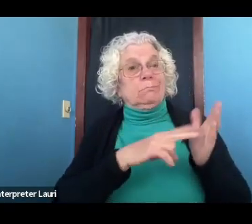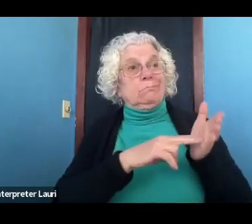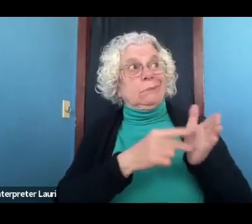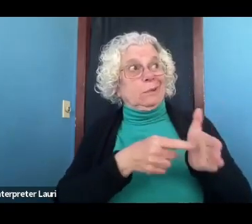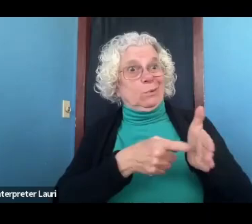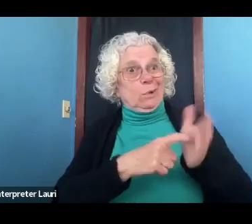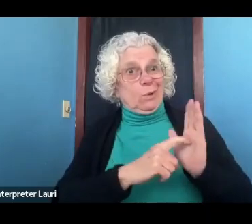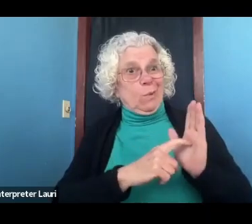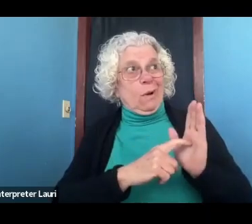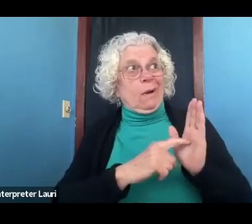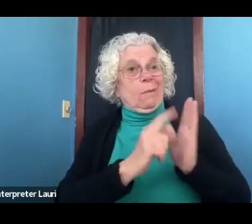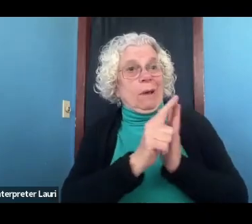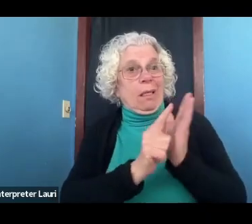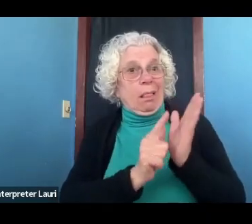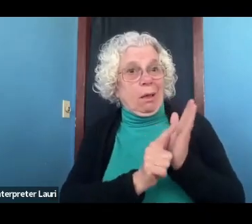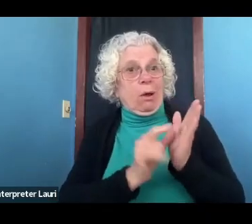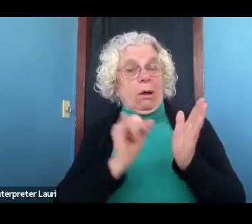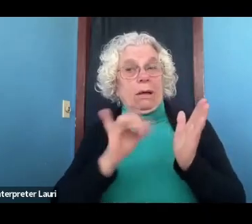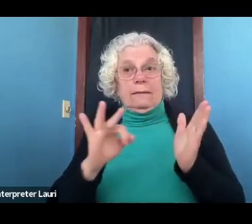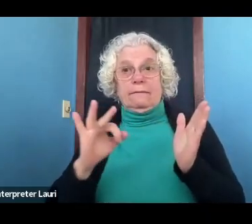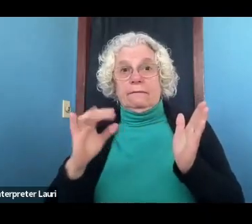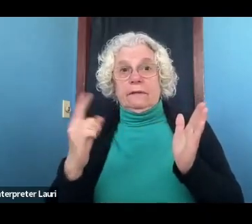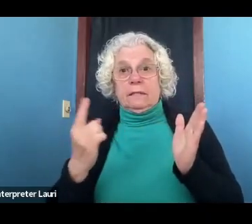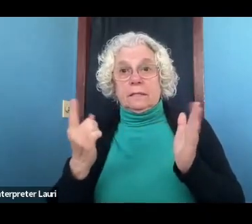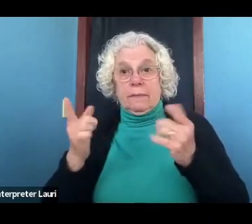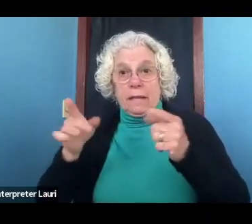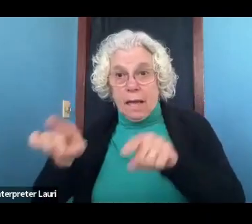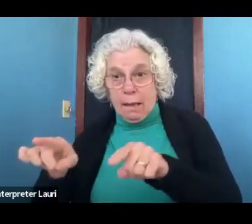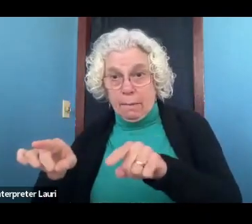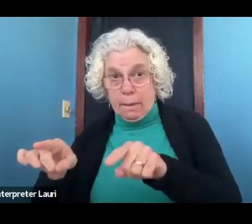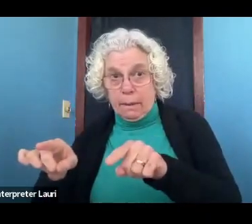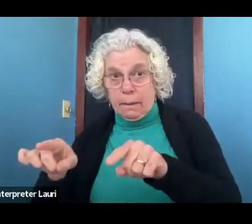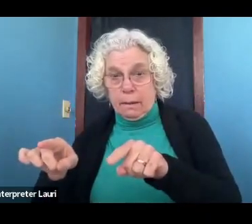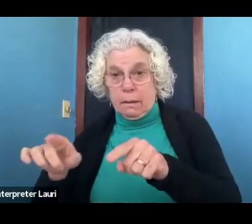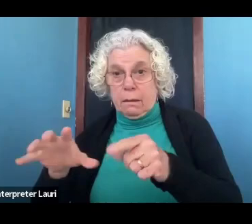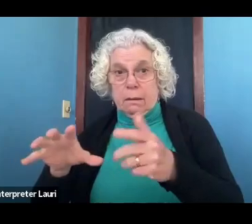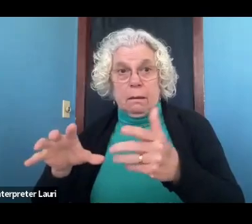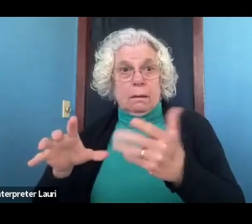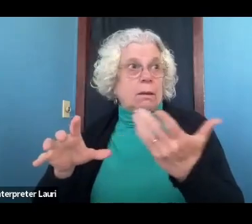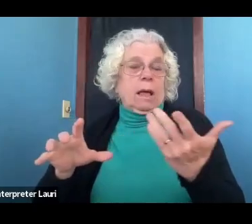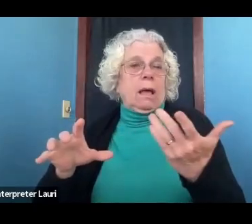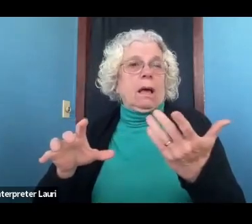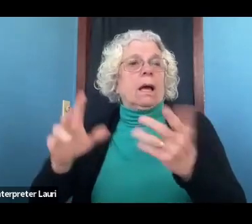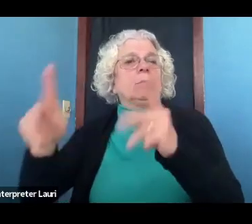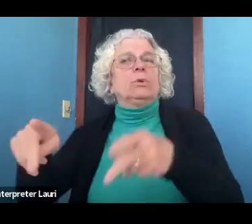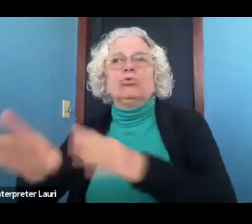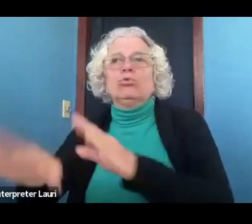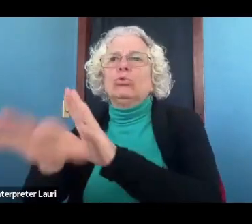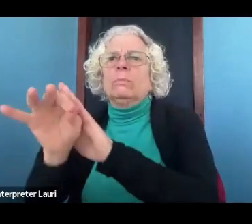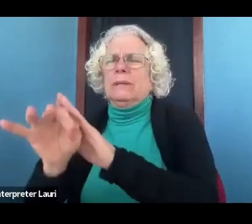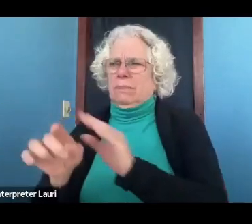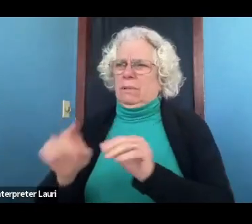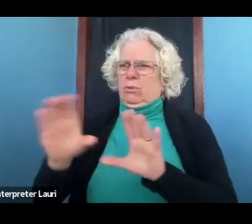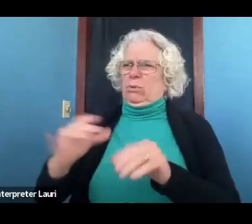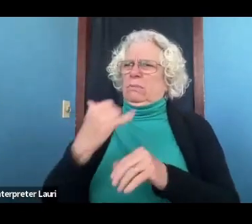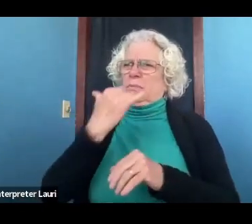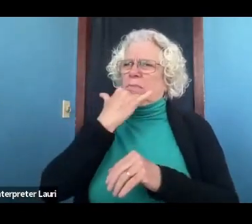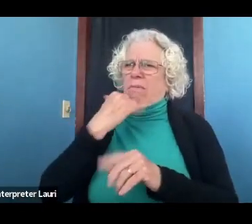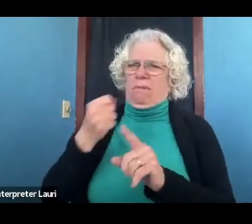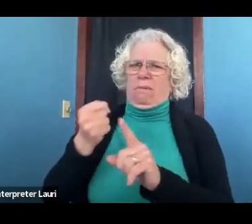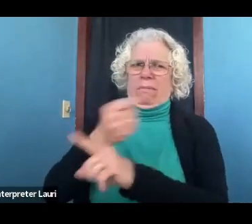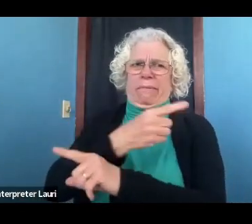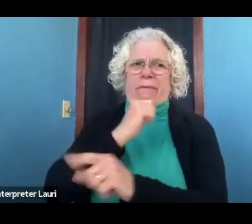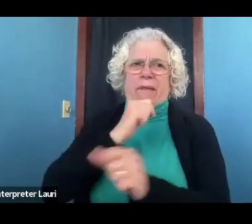mechanisms behind them when something doesn't work, or your principal your agent isn't working the way you want them to work,